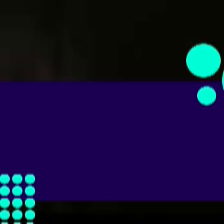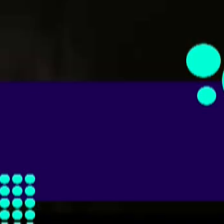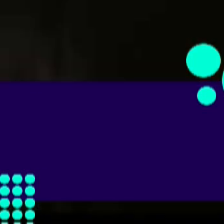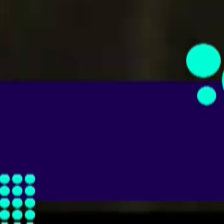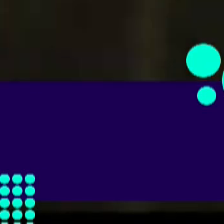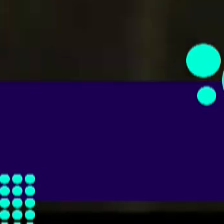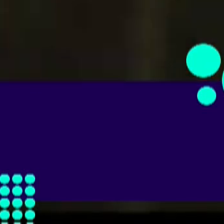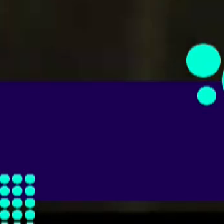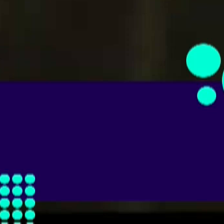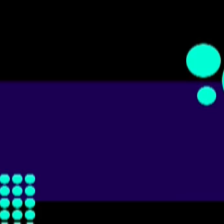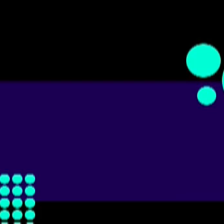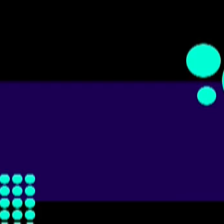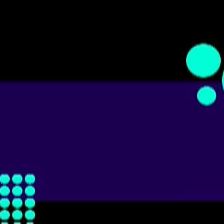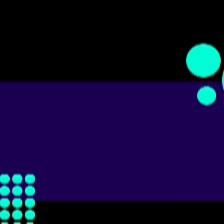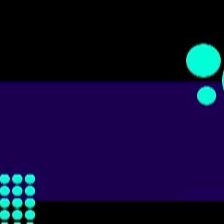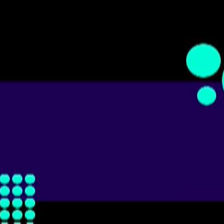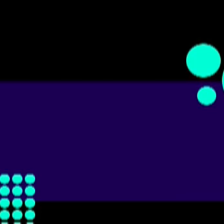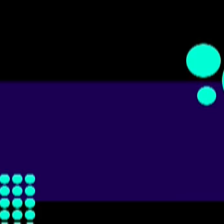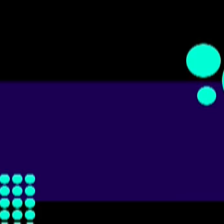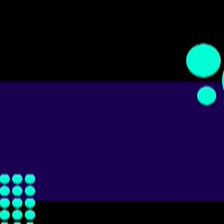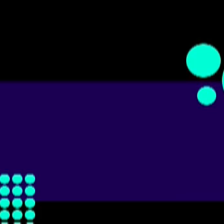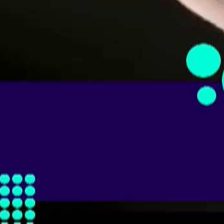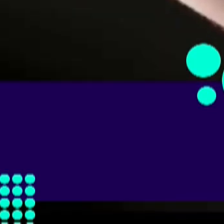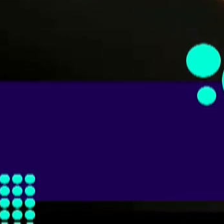You were saying?